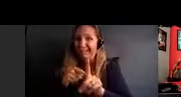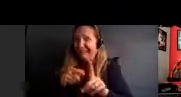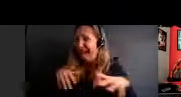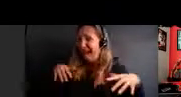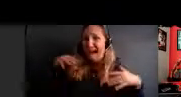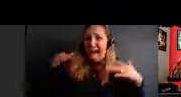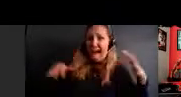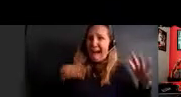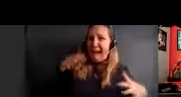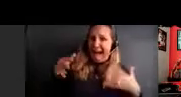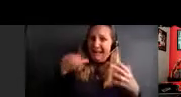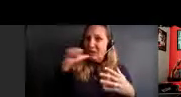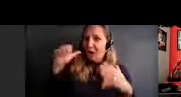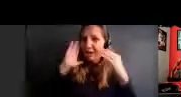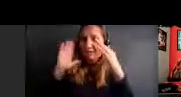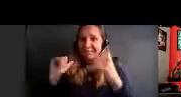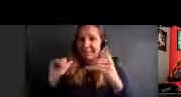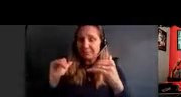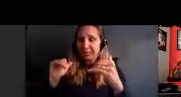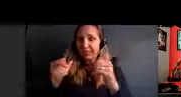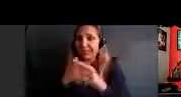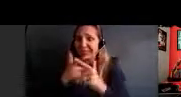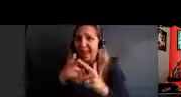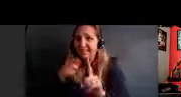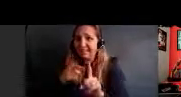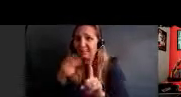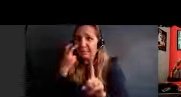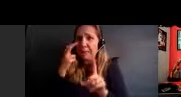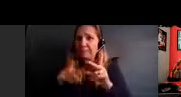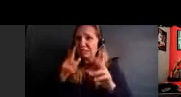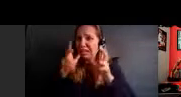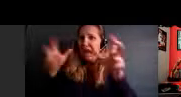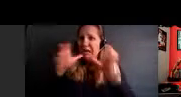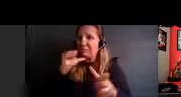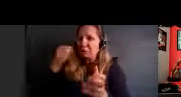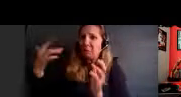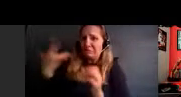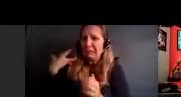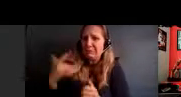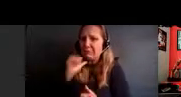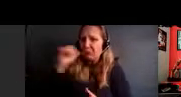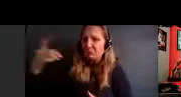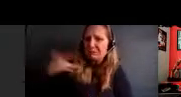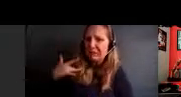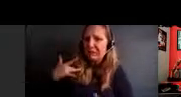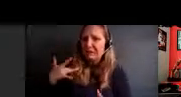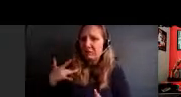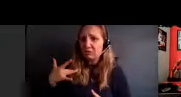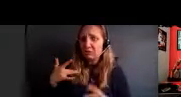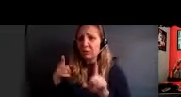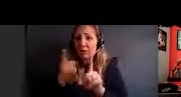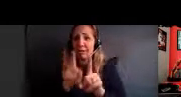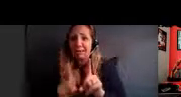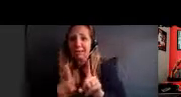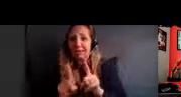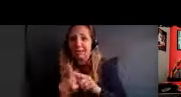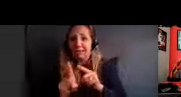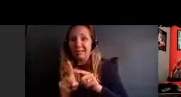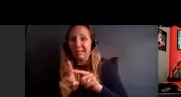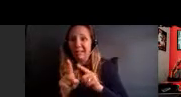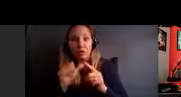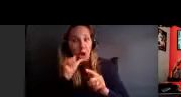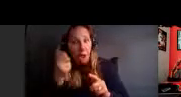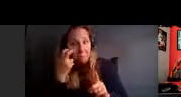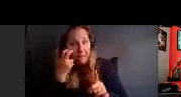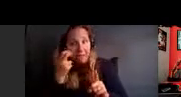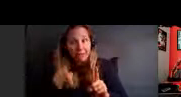going on. And of course, this person started to scream, don't touch me, don't touch me. And the person who was not blind